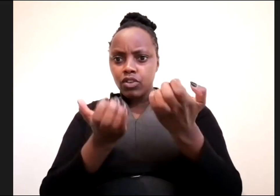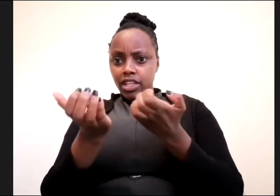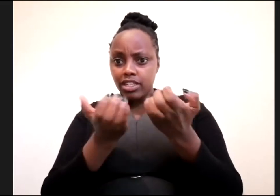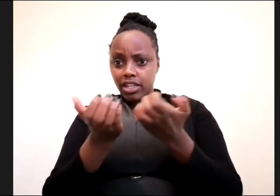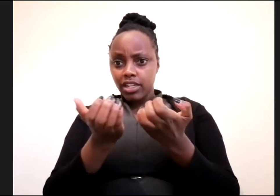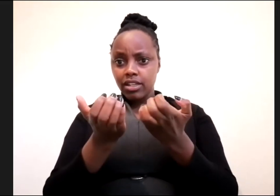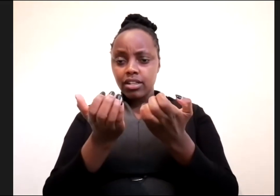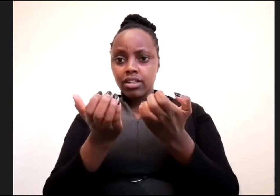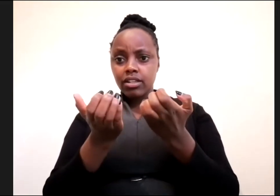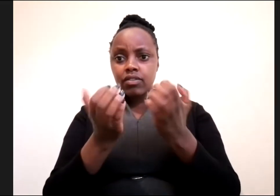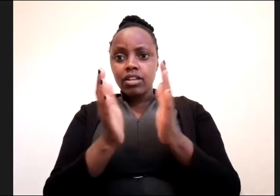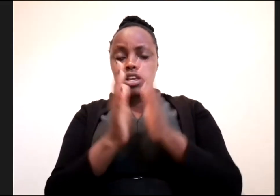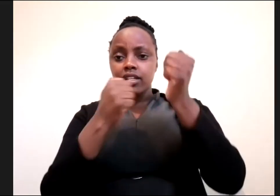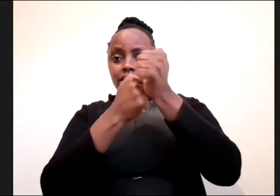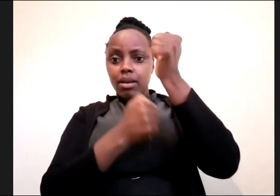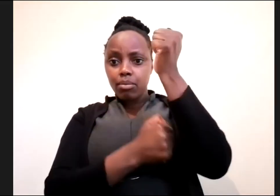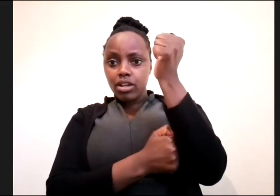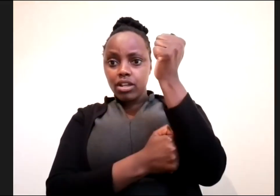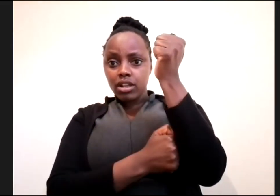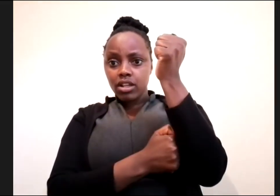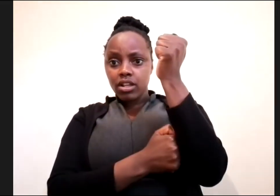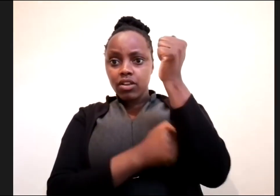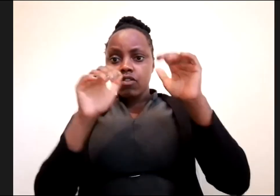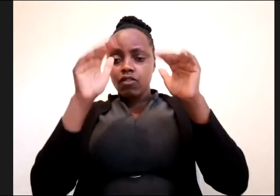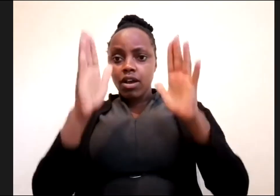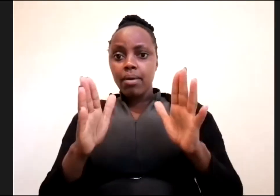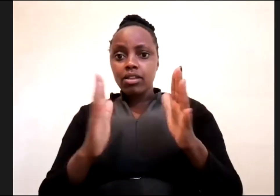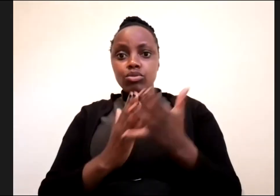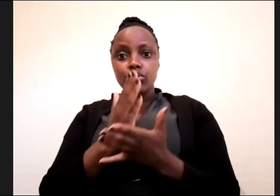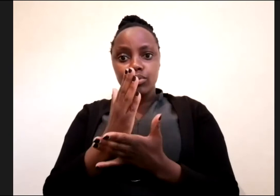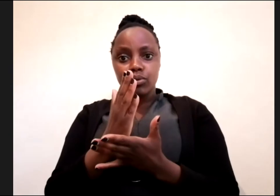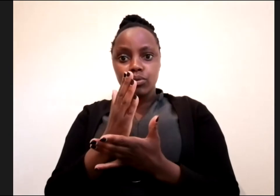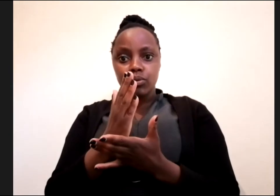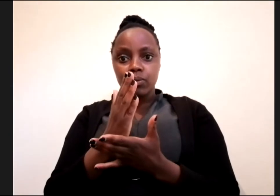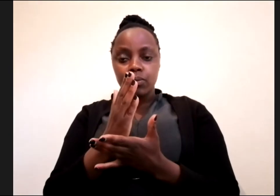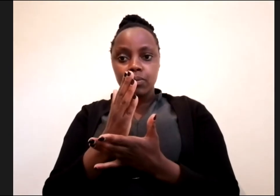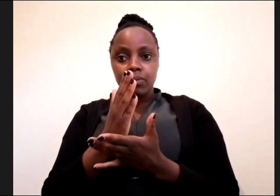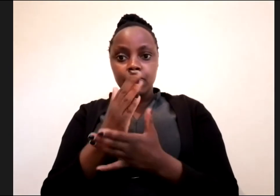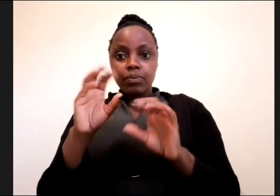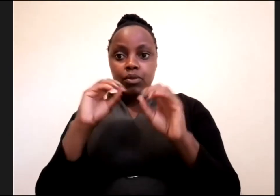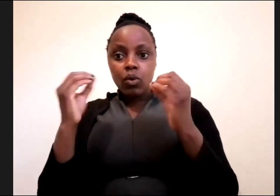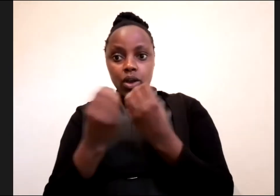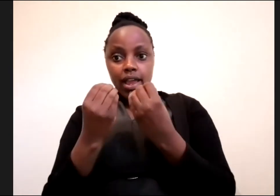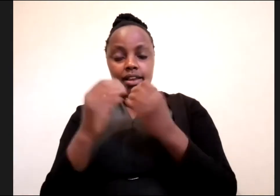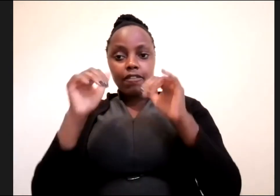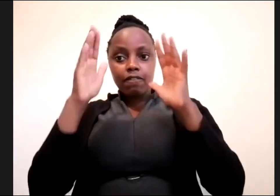Fair trade trains and supports farmers to become organic farmers,